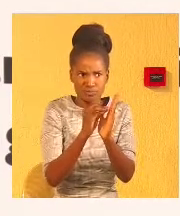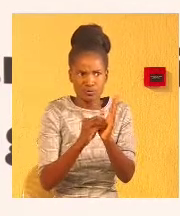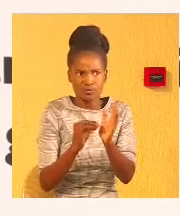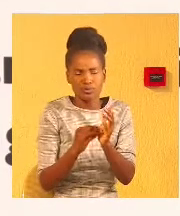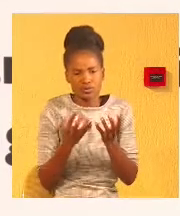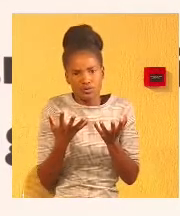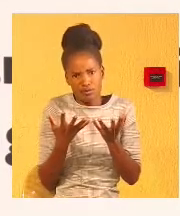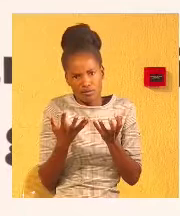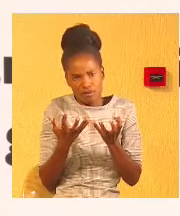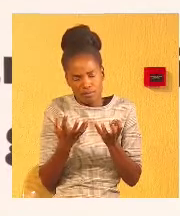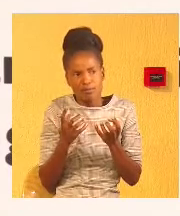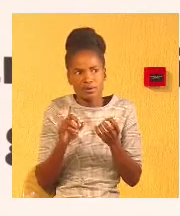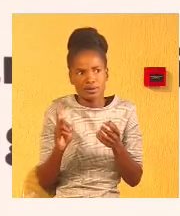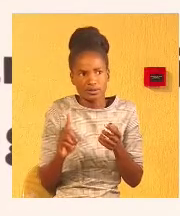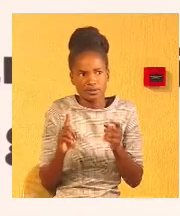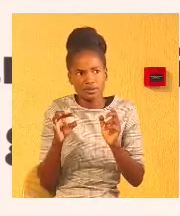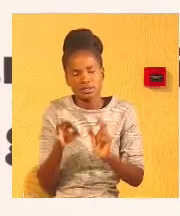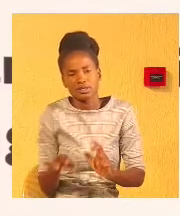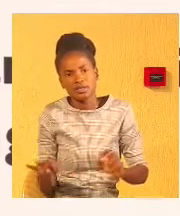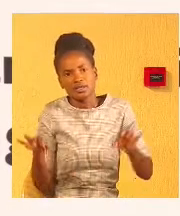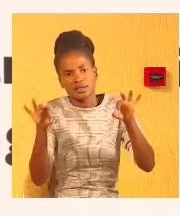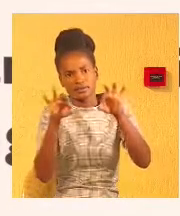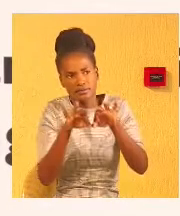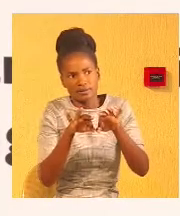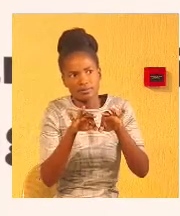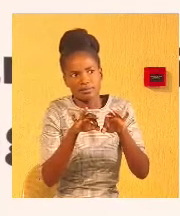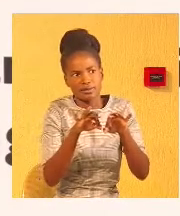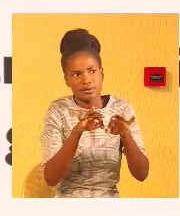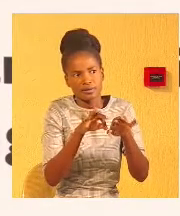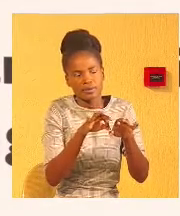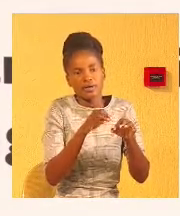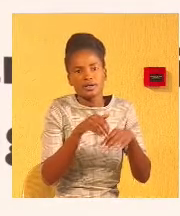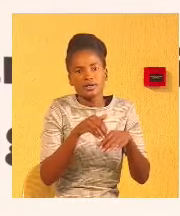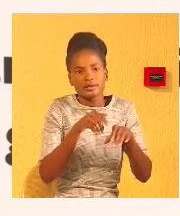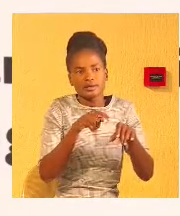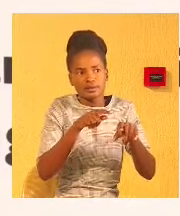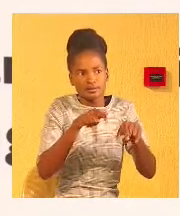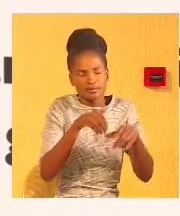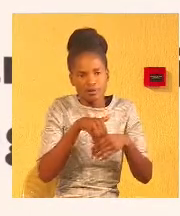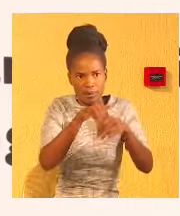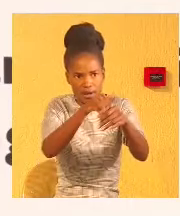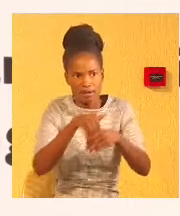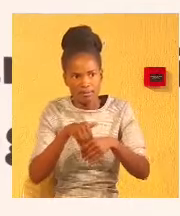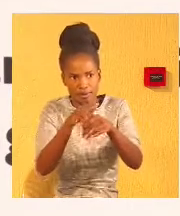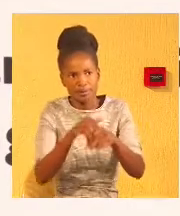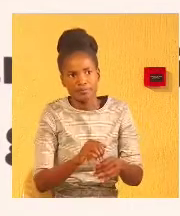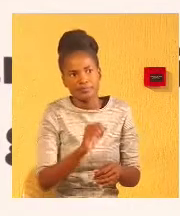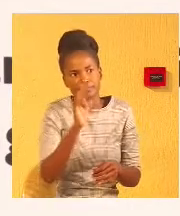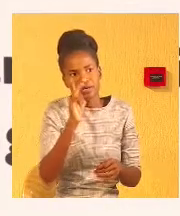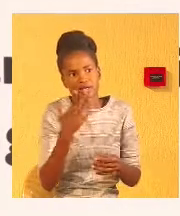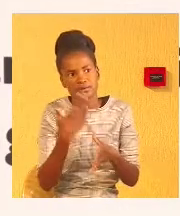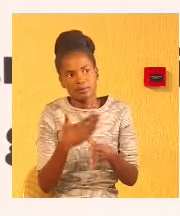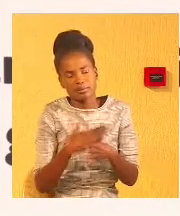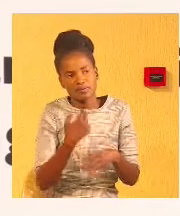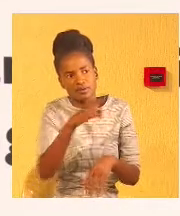moving to their farm or from their farm to get provision for their workers, or to take their workers